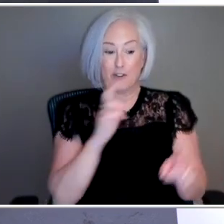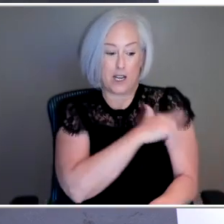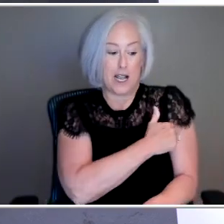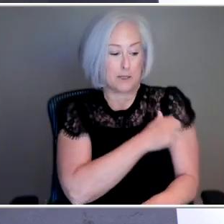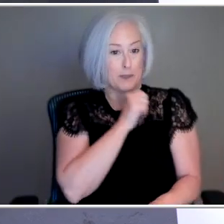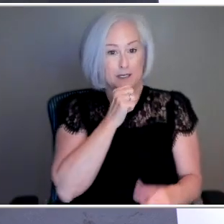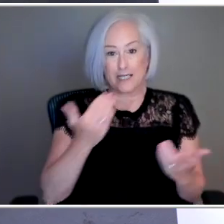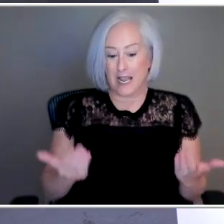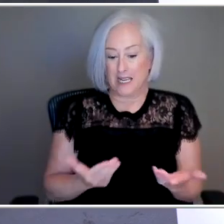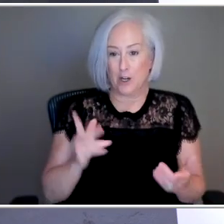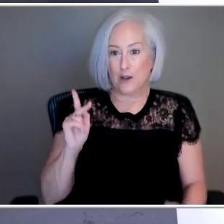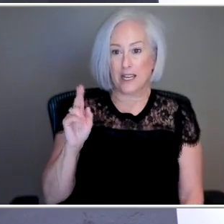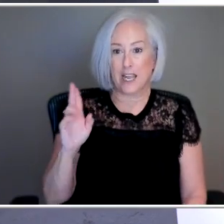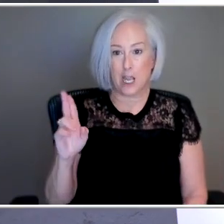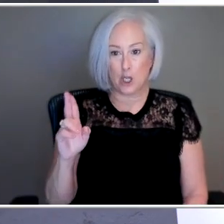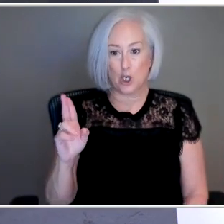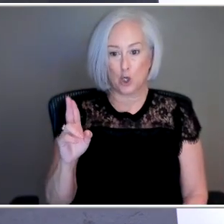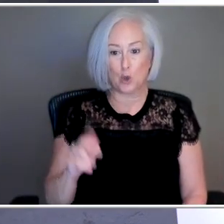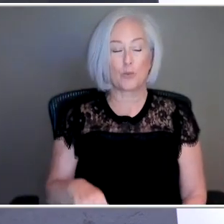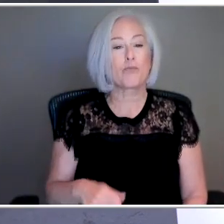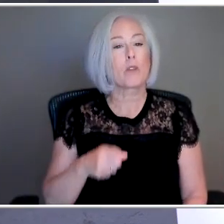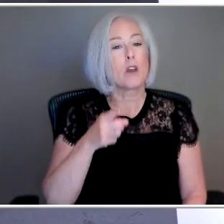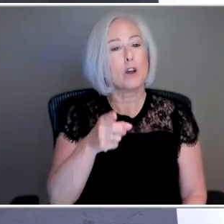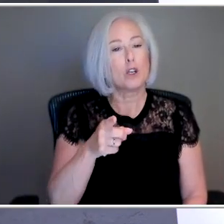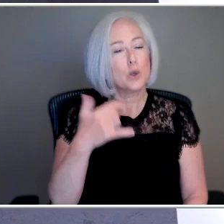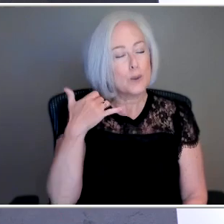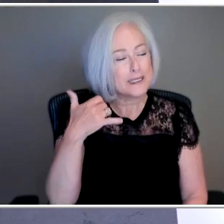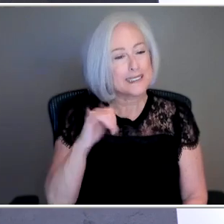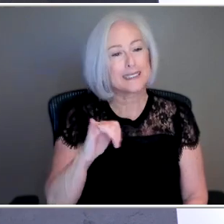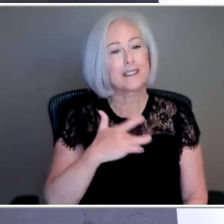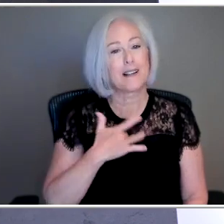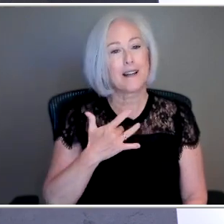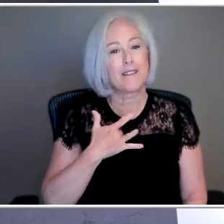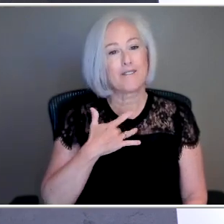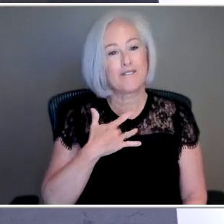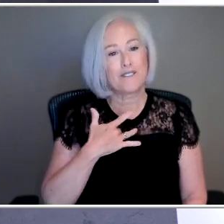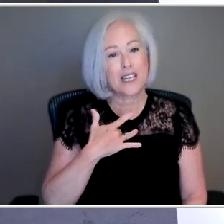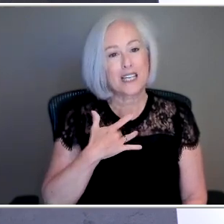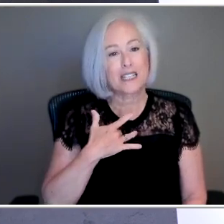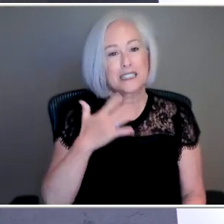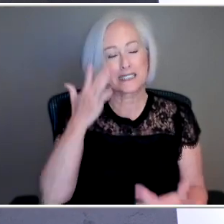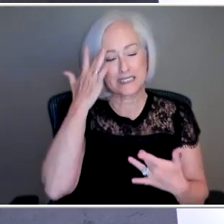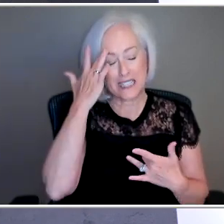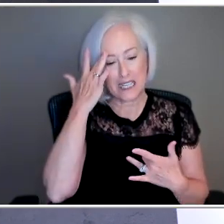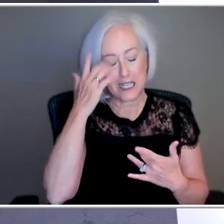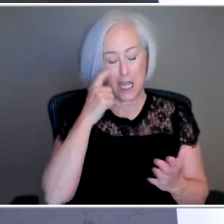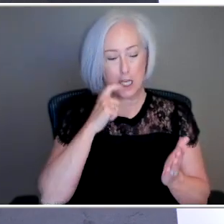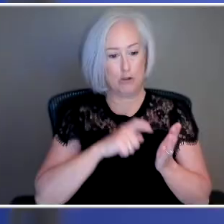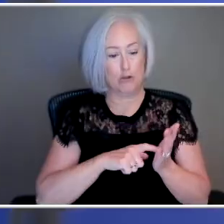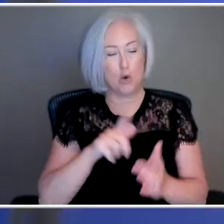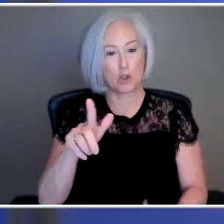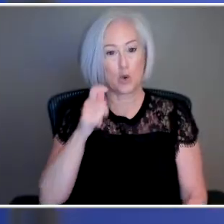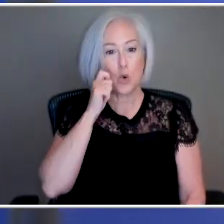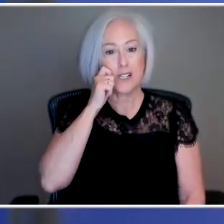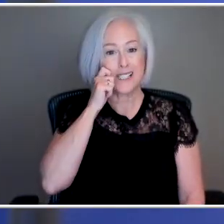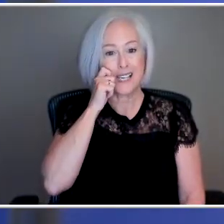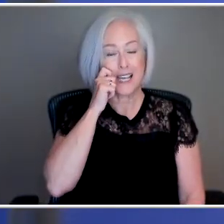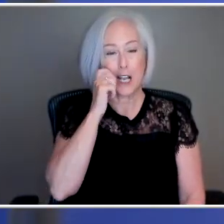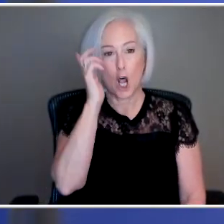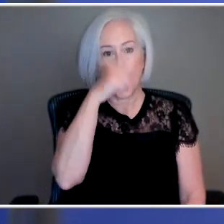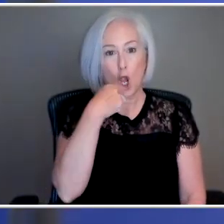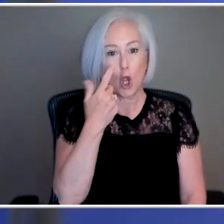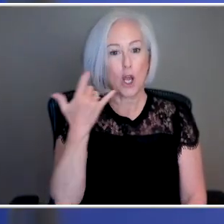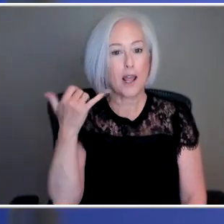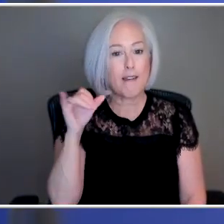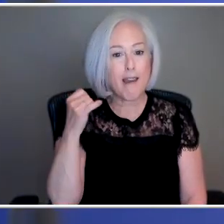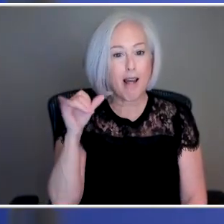but you were still feeling sick. Your skin starts to turn yellow, like jaundice? Yes, and I was told that's pretty